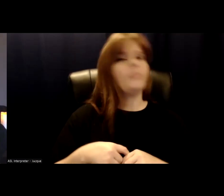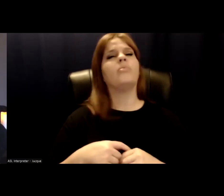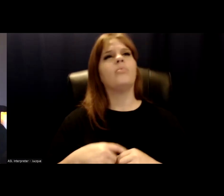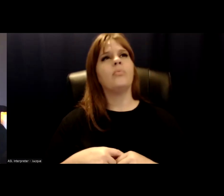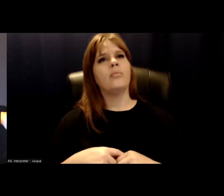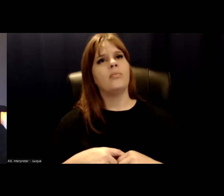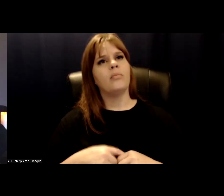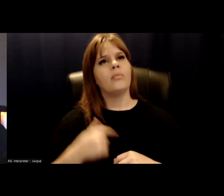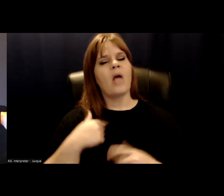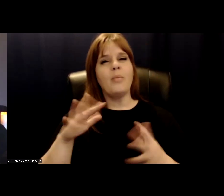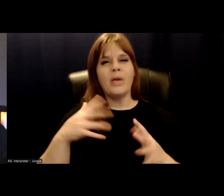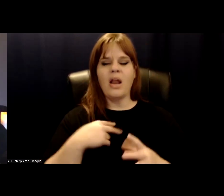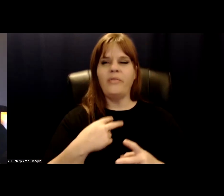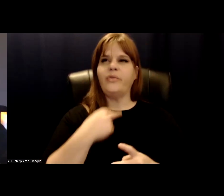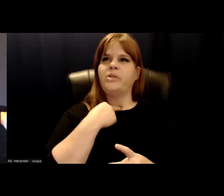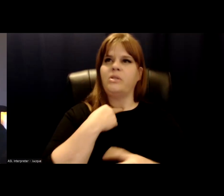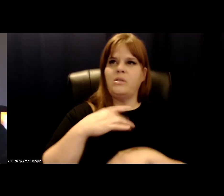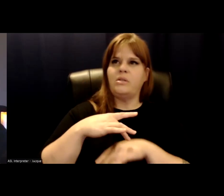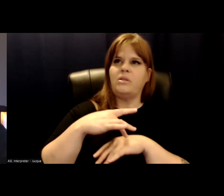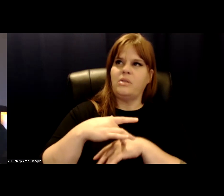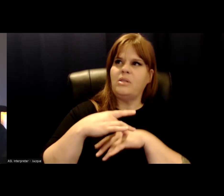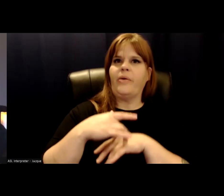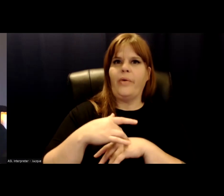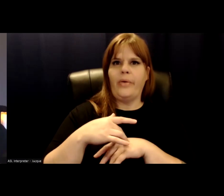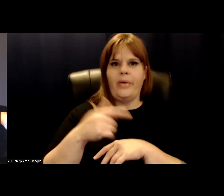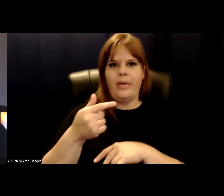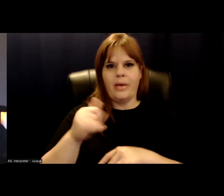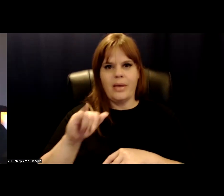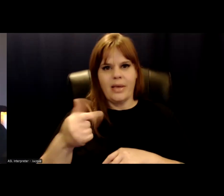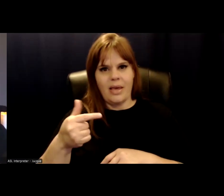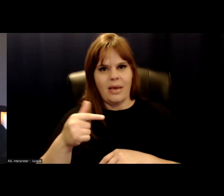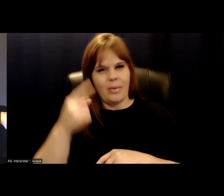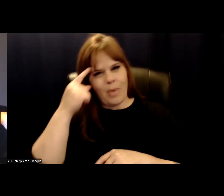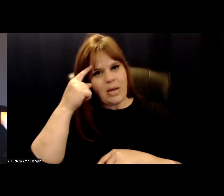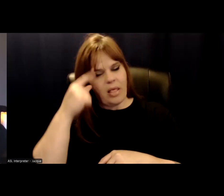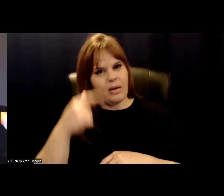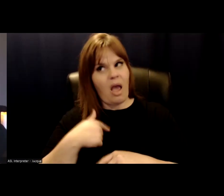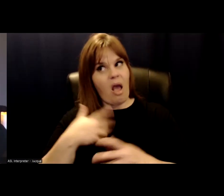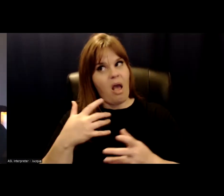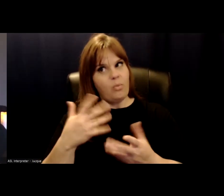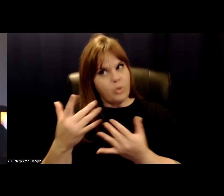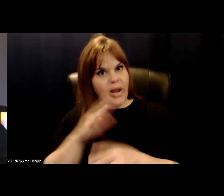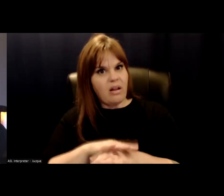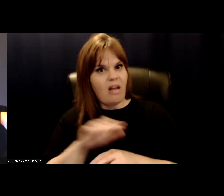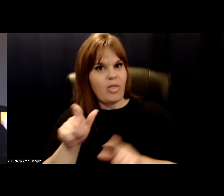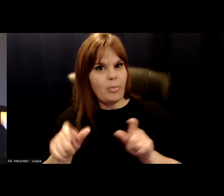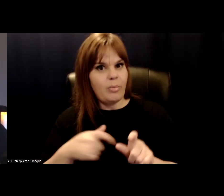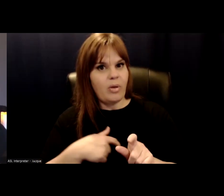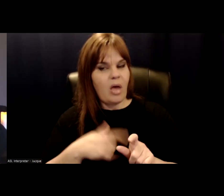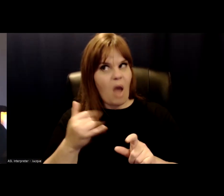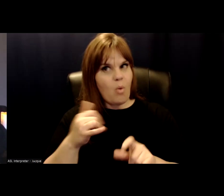gig mentality for a lot of my career where I was waiting on other people. I wanted the phone to ring, and I was afraid to say no